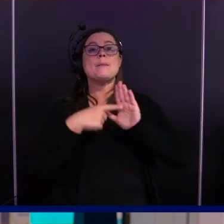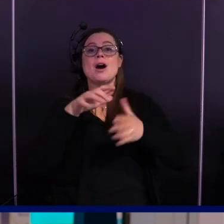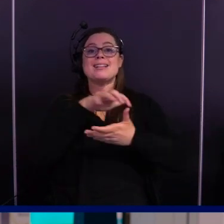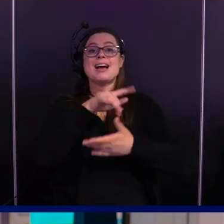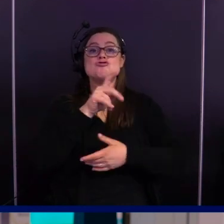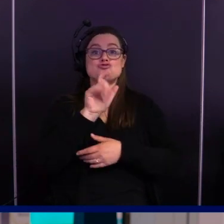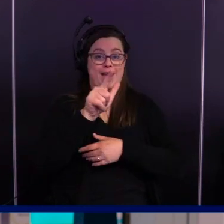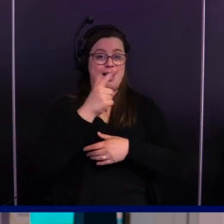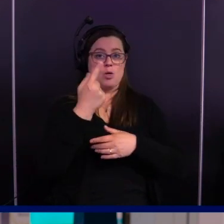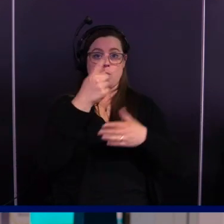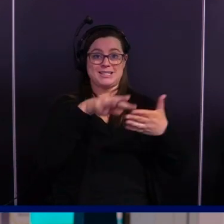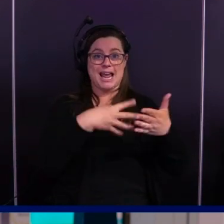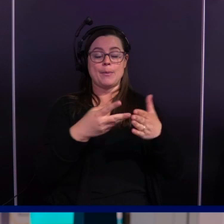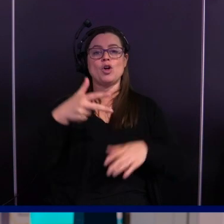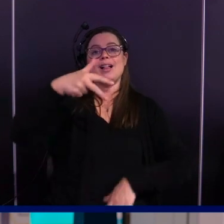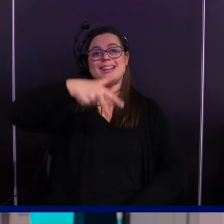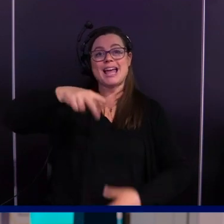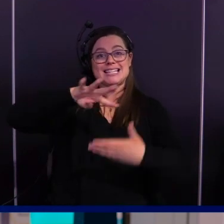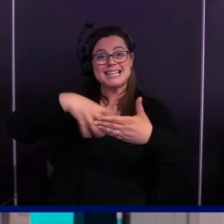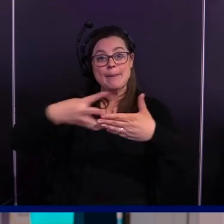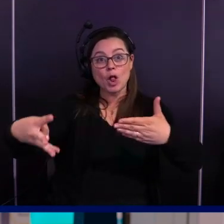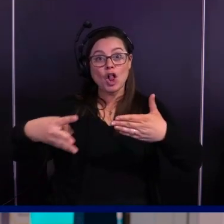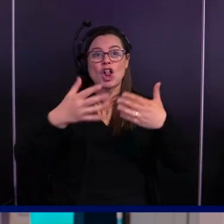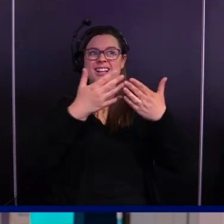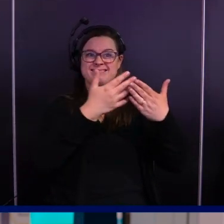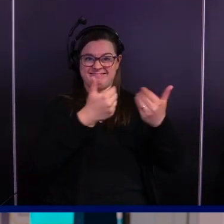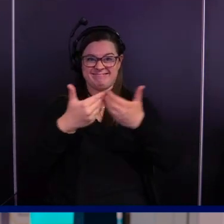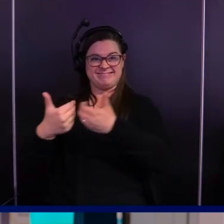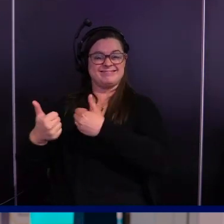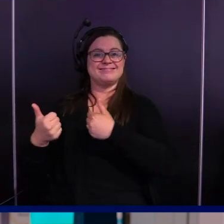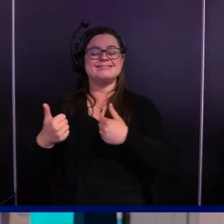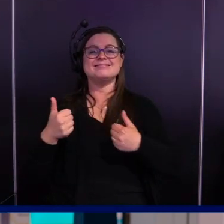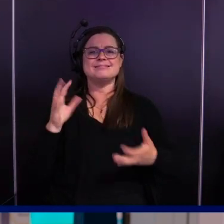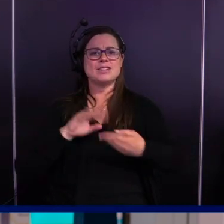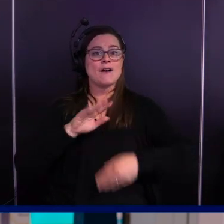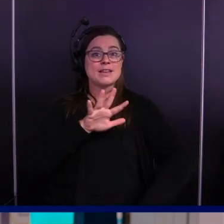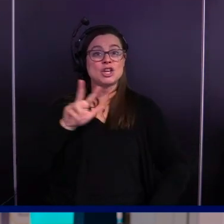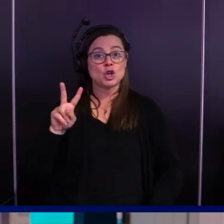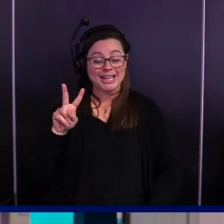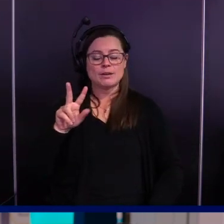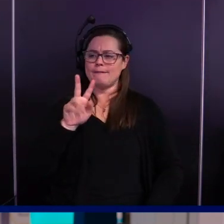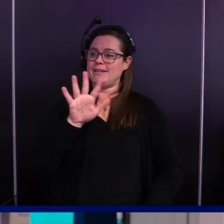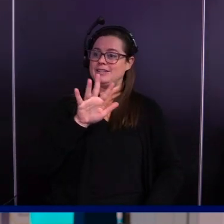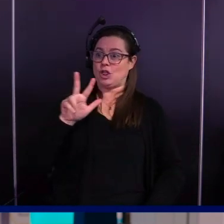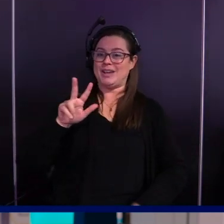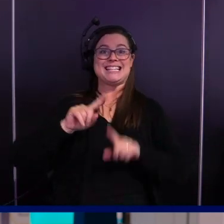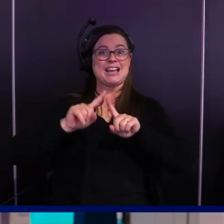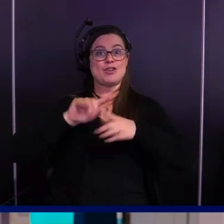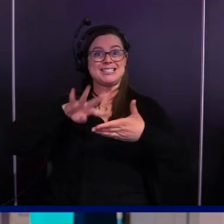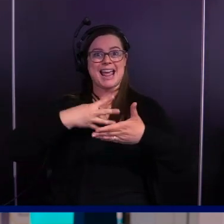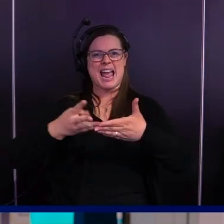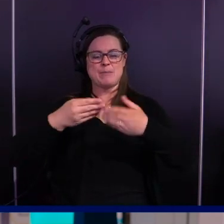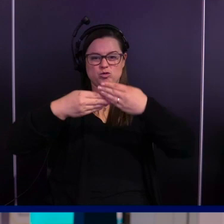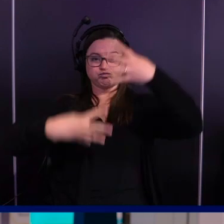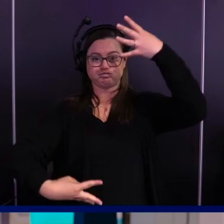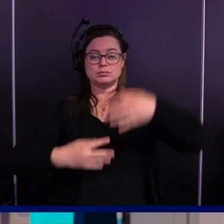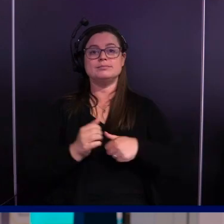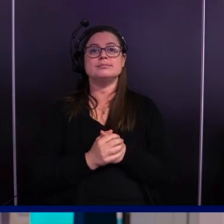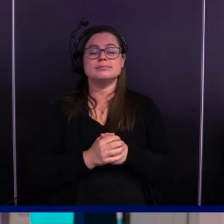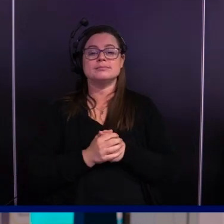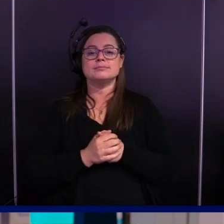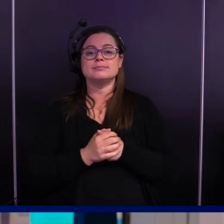separate table. There is a Lambda action. There is a separate Route 53. Like this, these are the tables. Now, if a